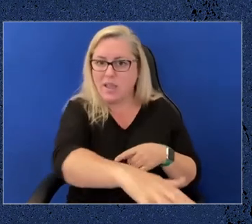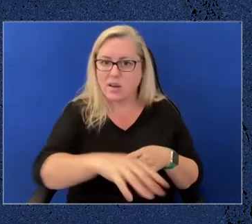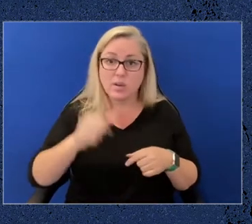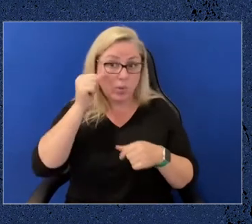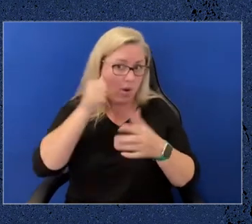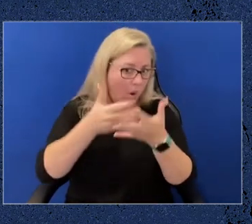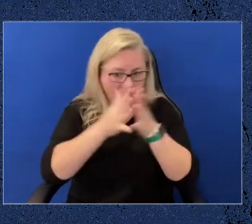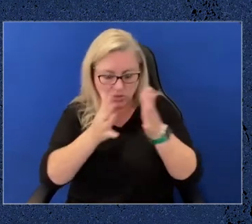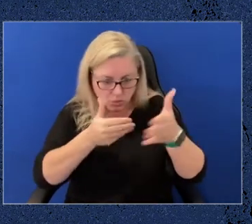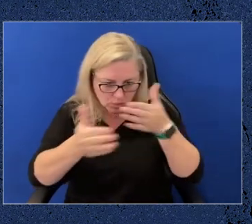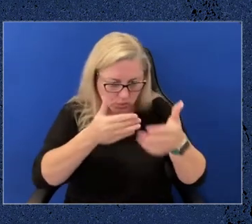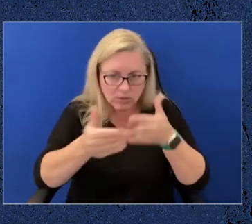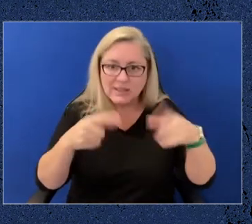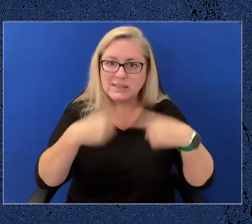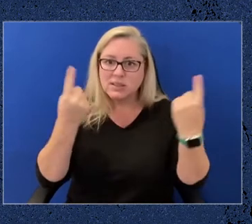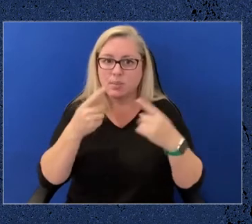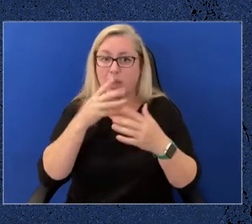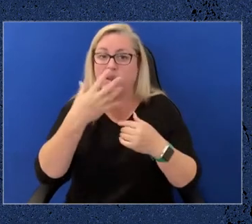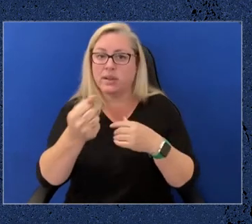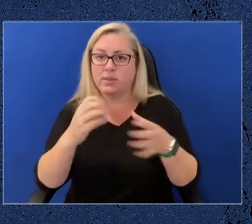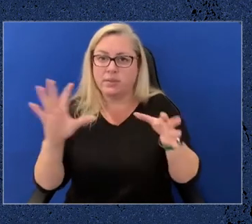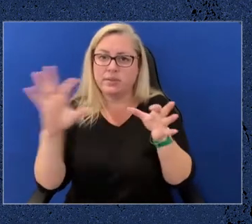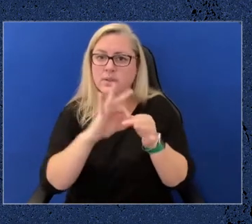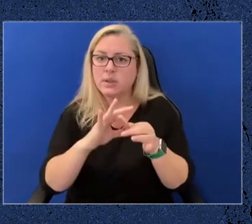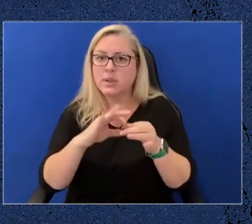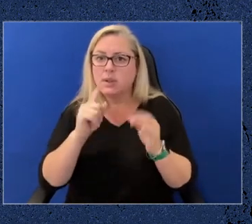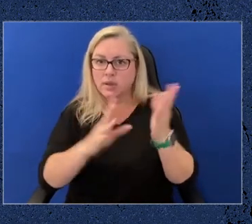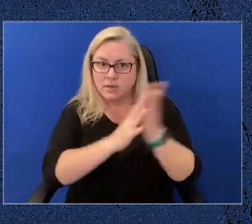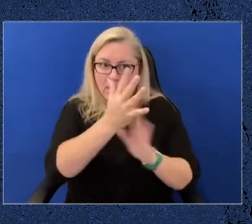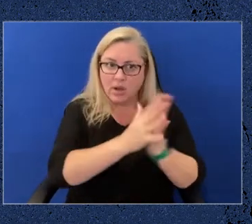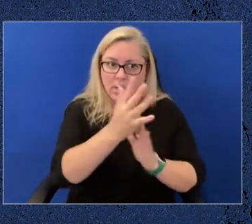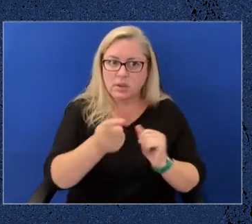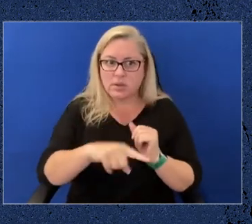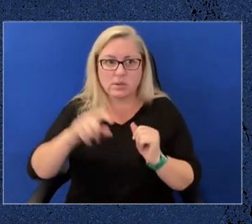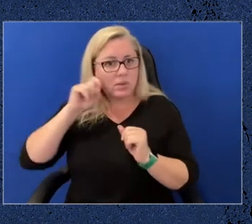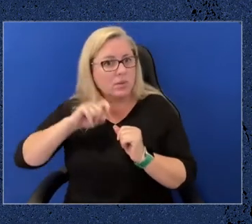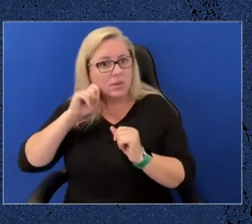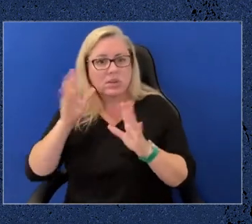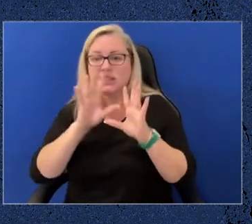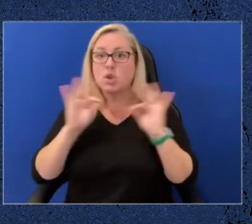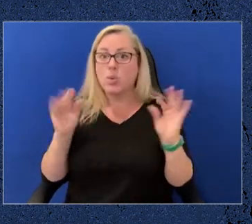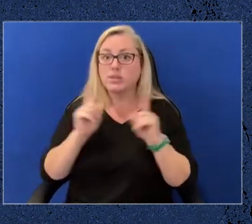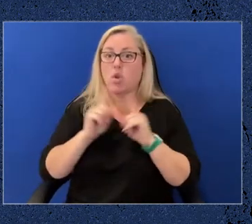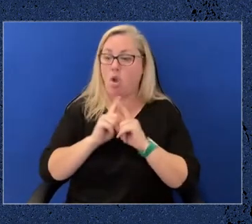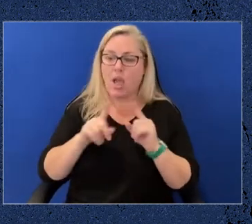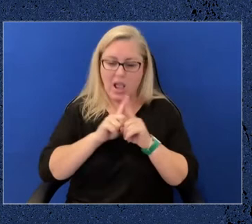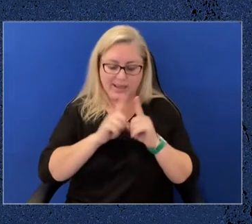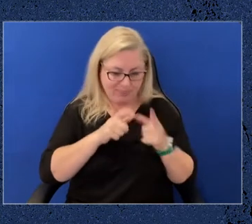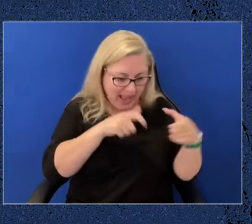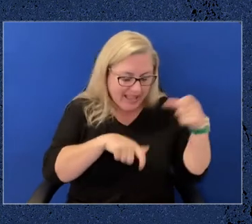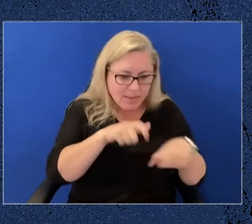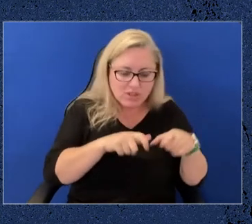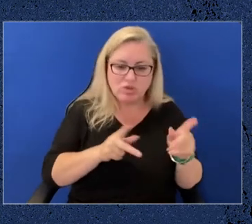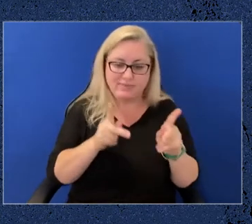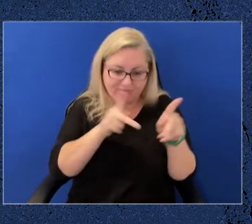this connection between fire and water because Indigenous sciences aren't physics, chemistry, geography.